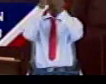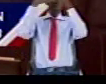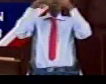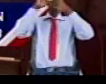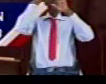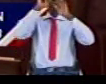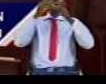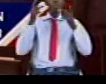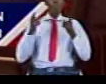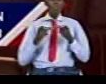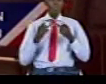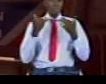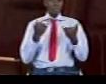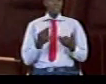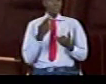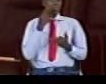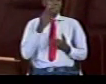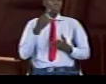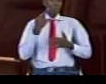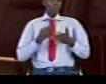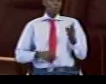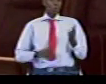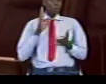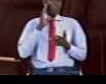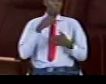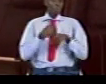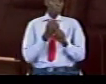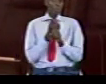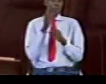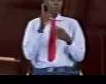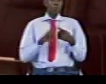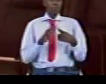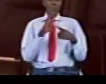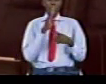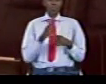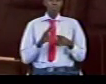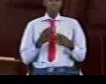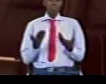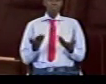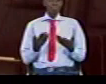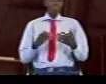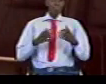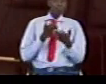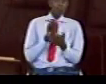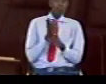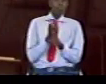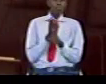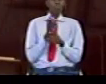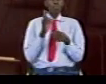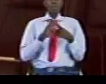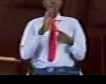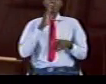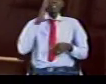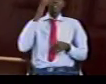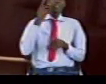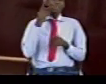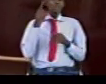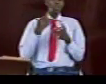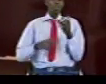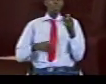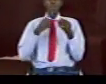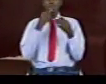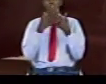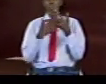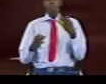here. Look at the commitment. Look at the character. Look at the expectation of the Lord. And look at what the blood of Jesus can do as